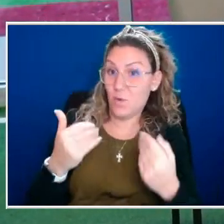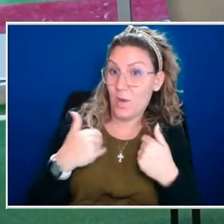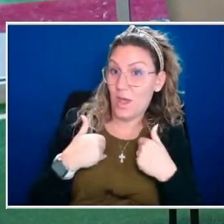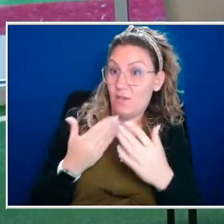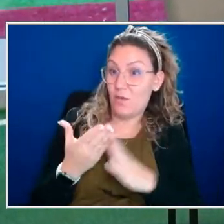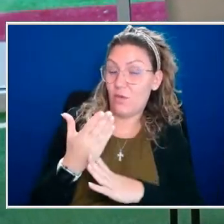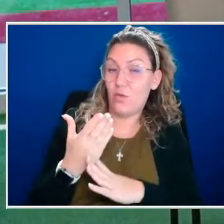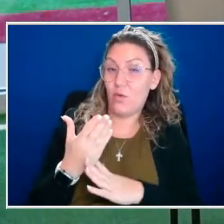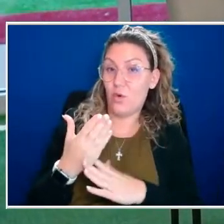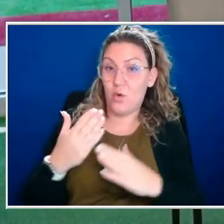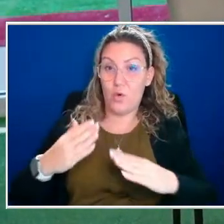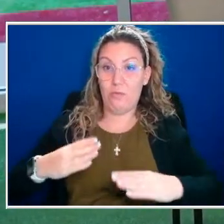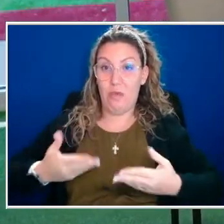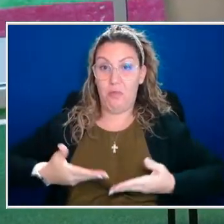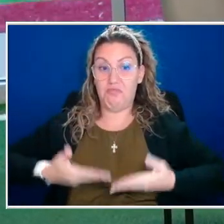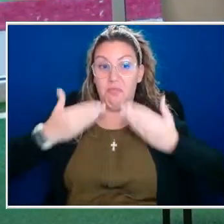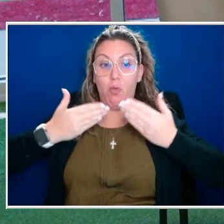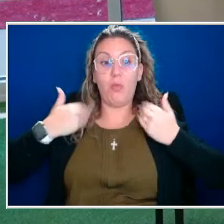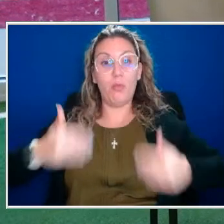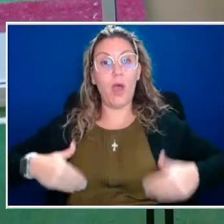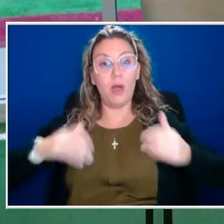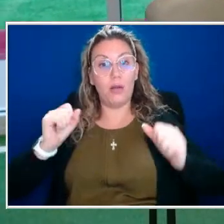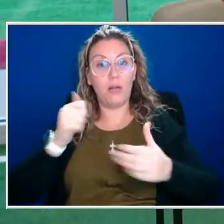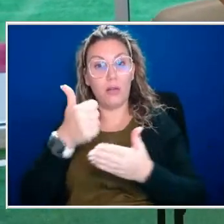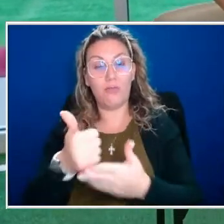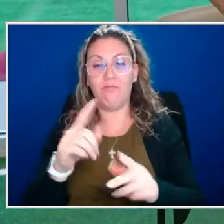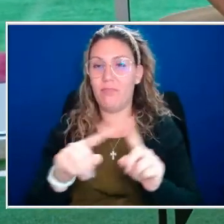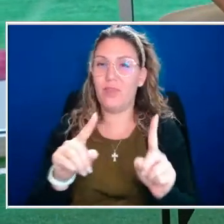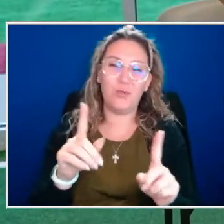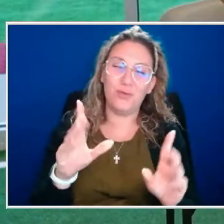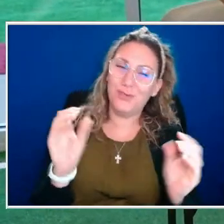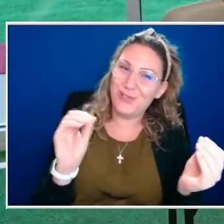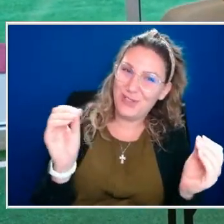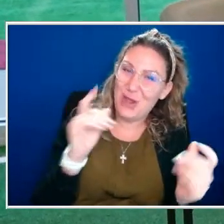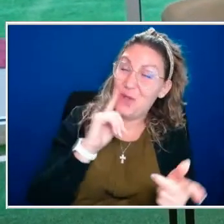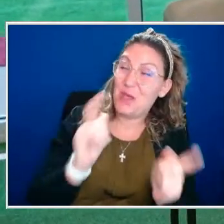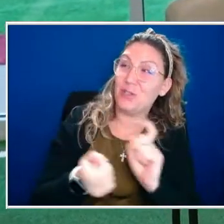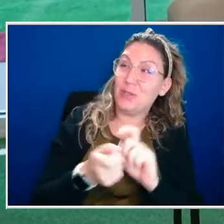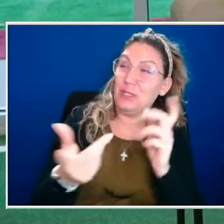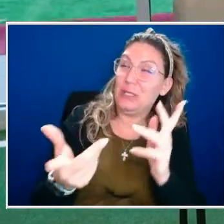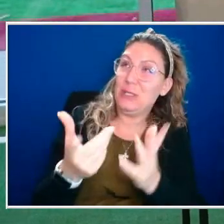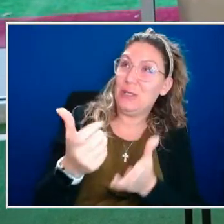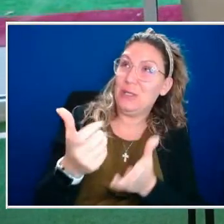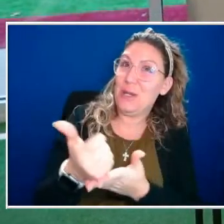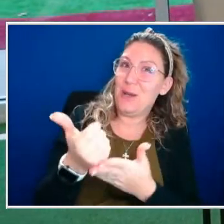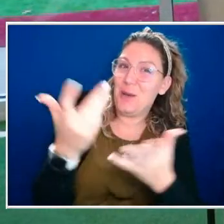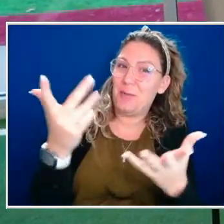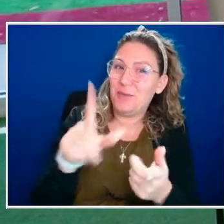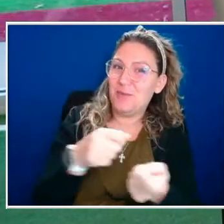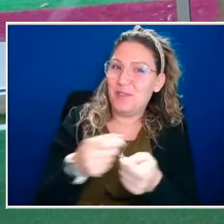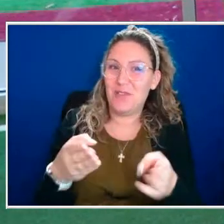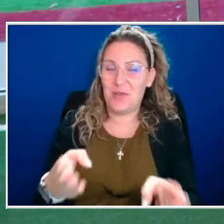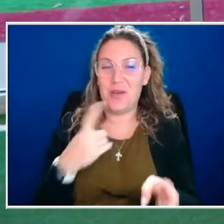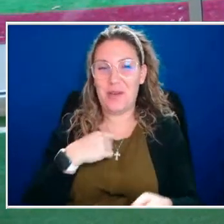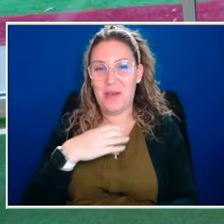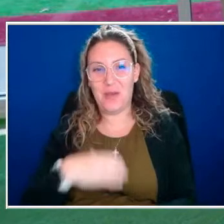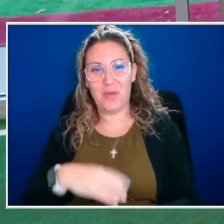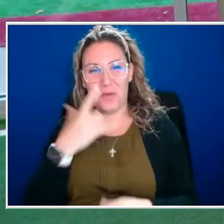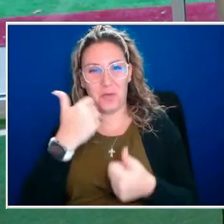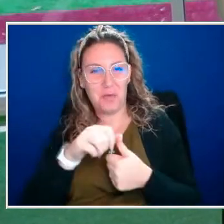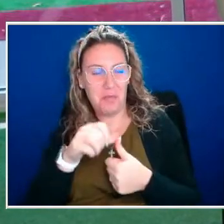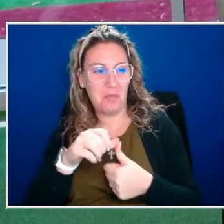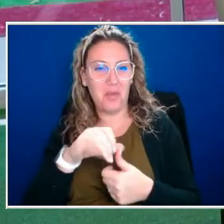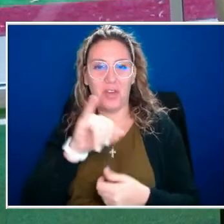help yourself up just a little bit better. But there's no trick. Not necessarily a trick. No, I wish there was. I remember, Jessica, my